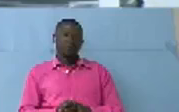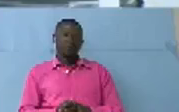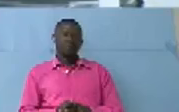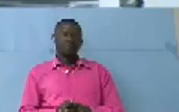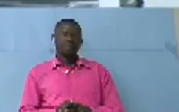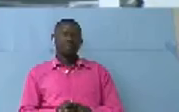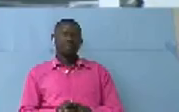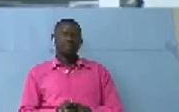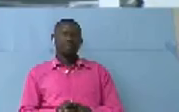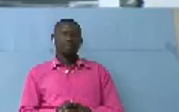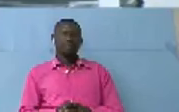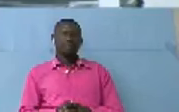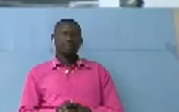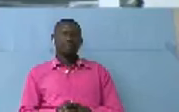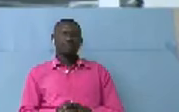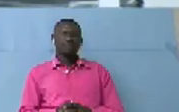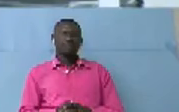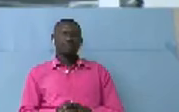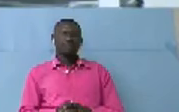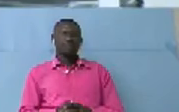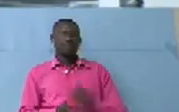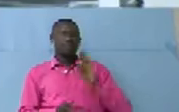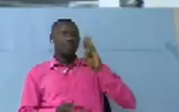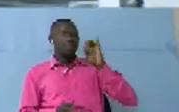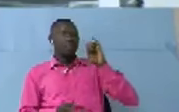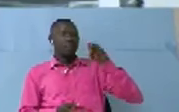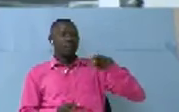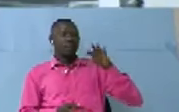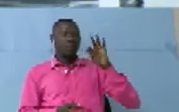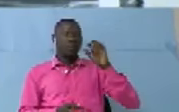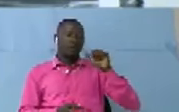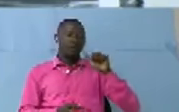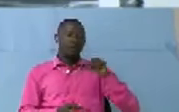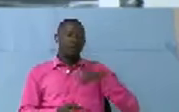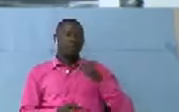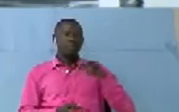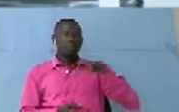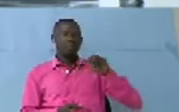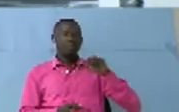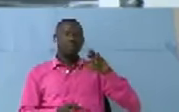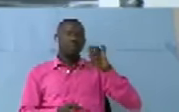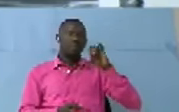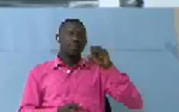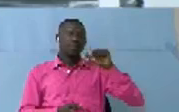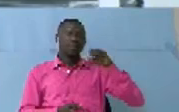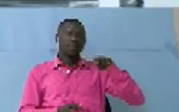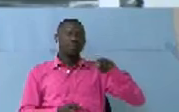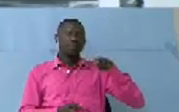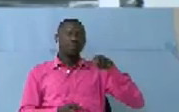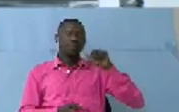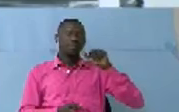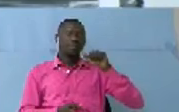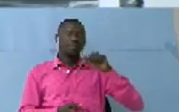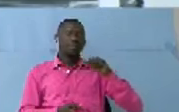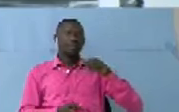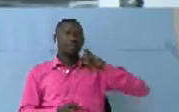Janke, atenda di council ulti, sani mentoring ward. Binta Jawara, famous Binta Jawara and Mariama